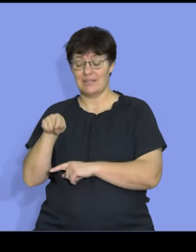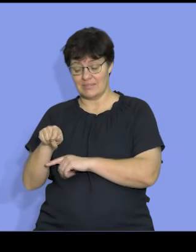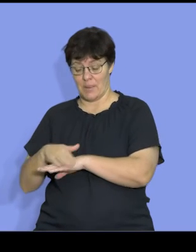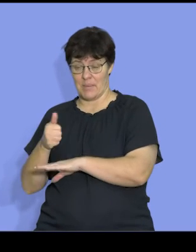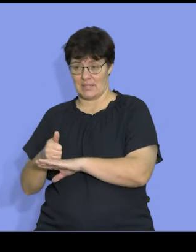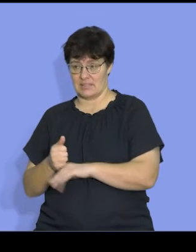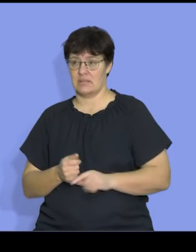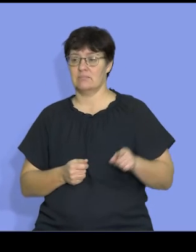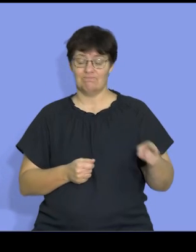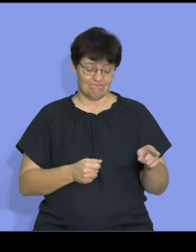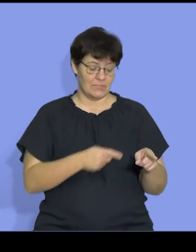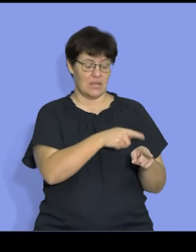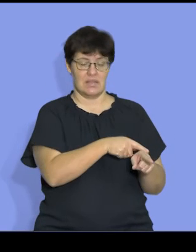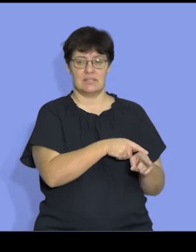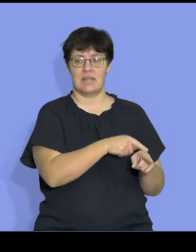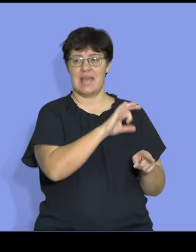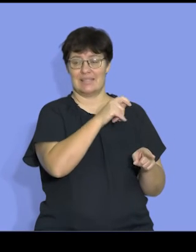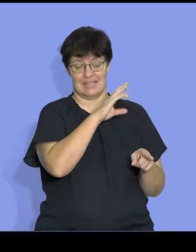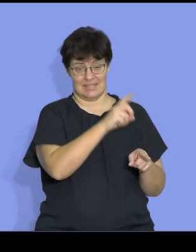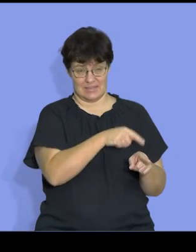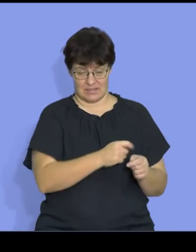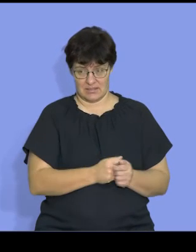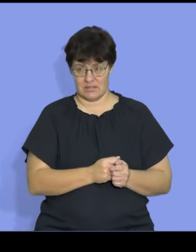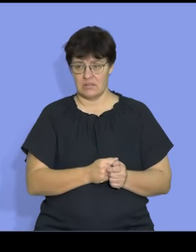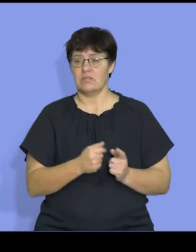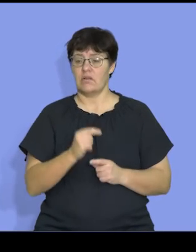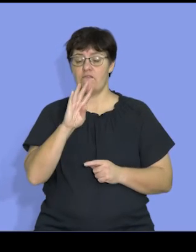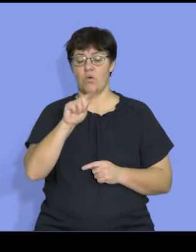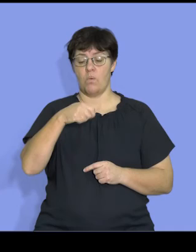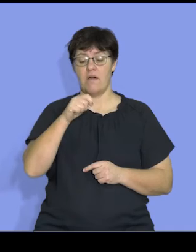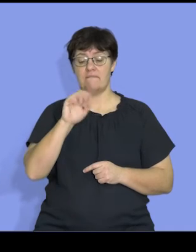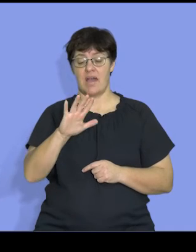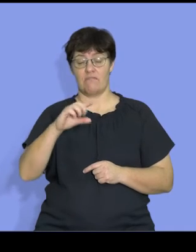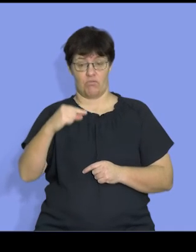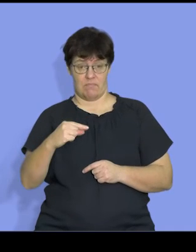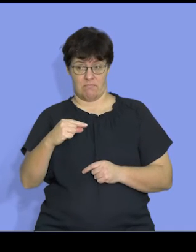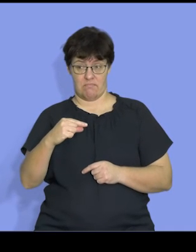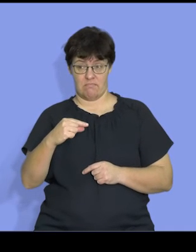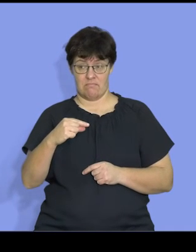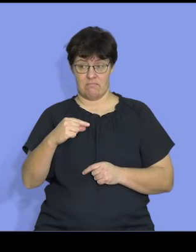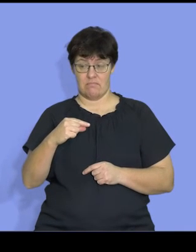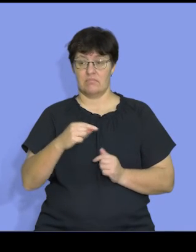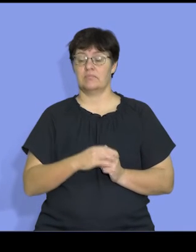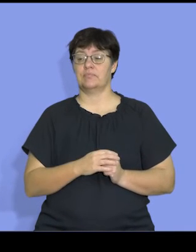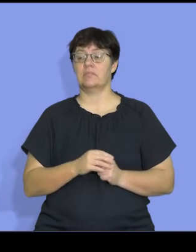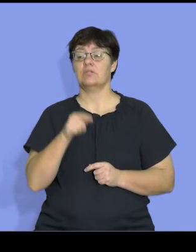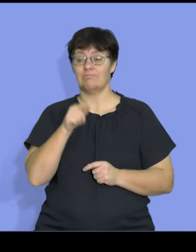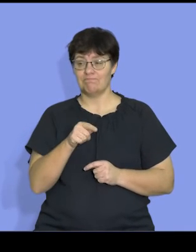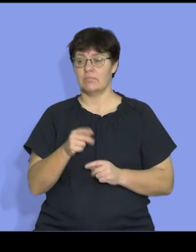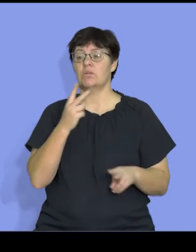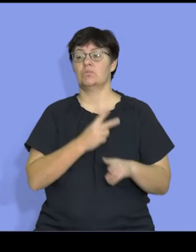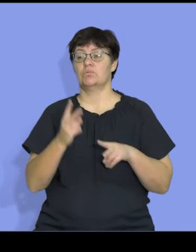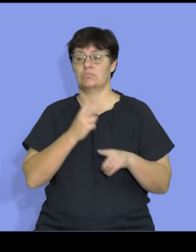as the name suggests, is an acid. We're given 4.5 grams of the solute, right, are used to